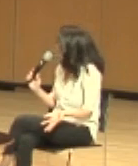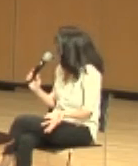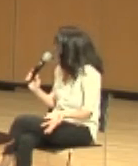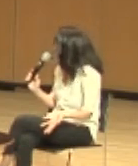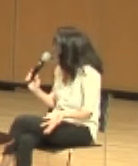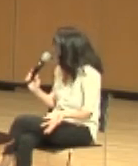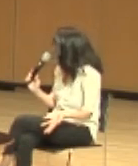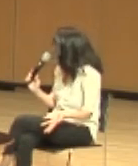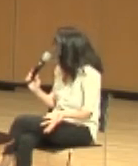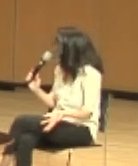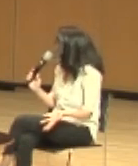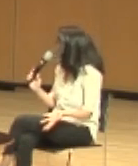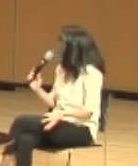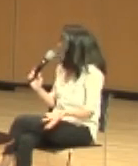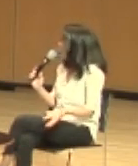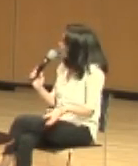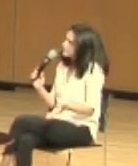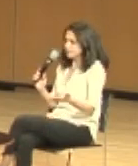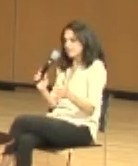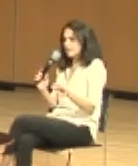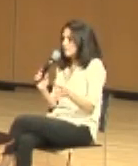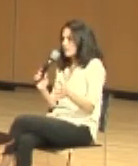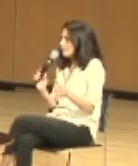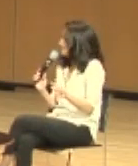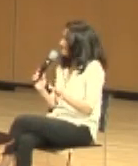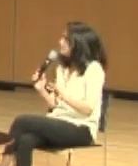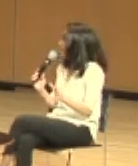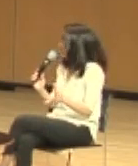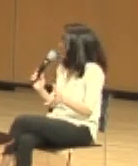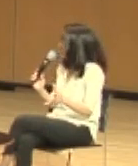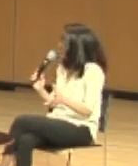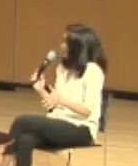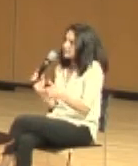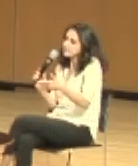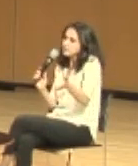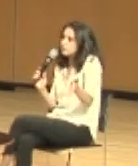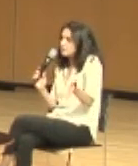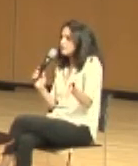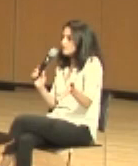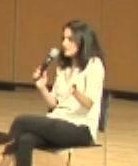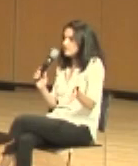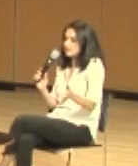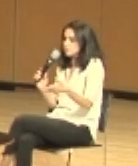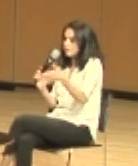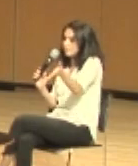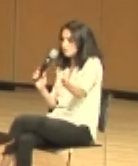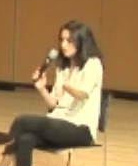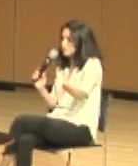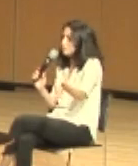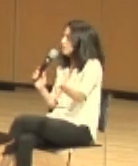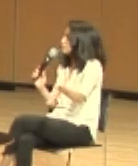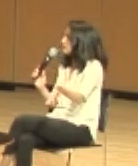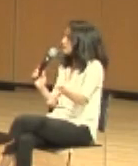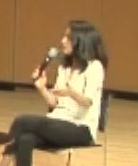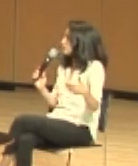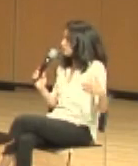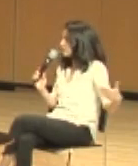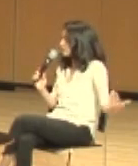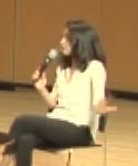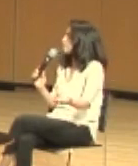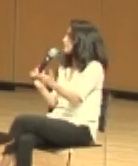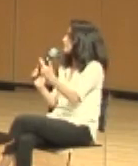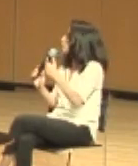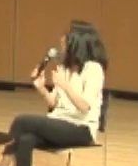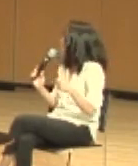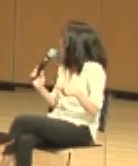jealousy in the plays the novels there's some of that but it's not the focus and he said well theater is easy you just put two people onto a stage and